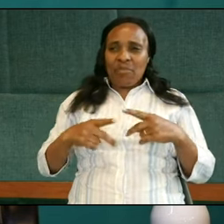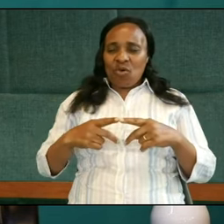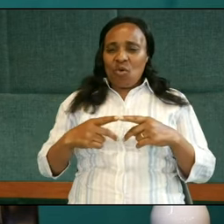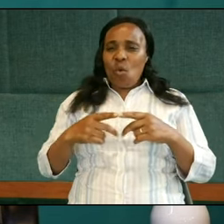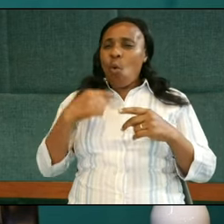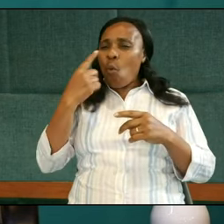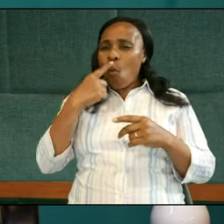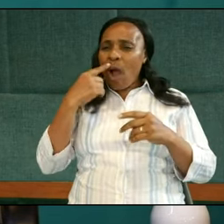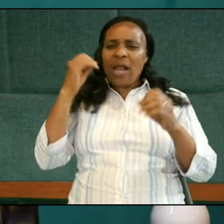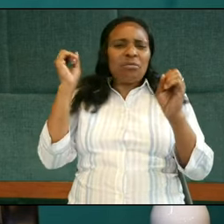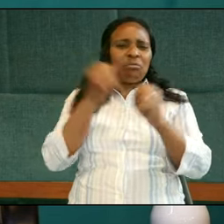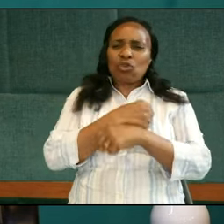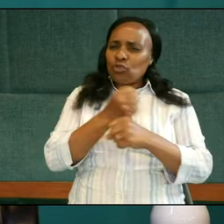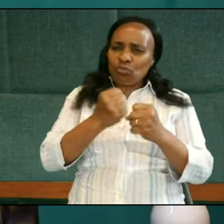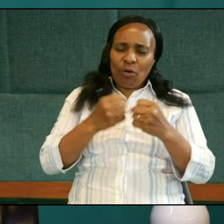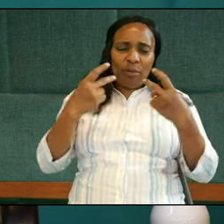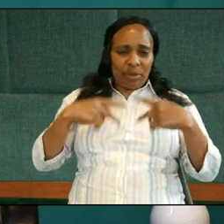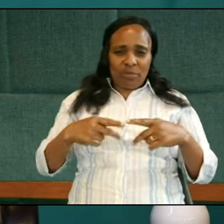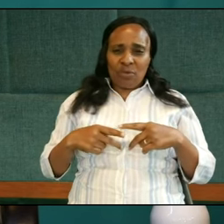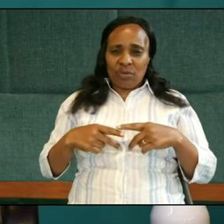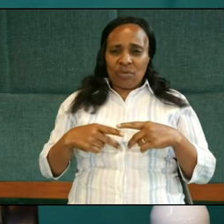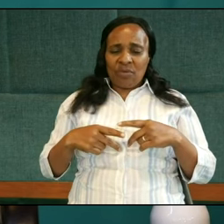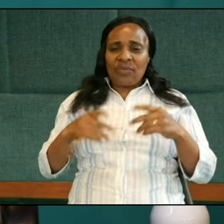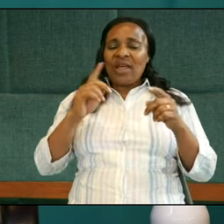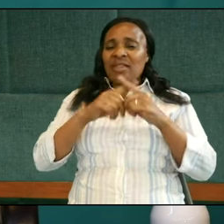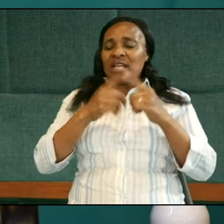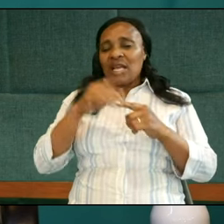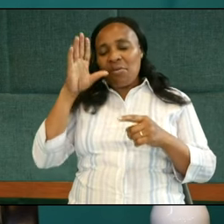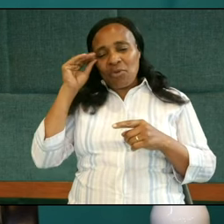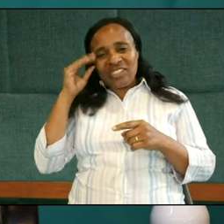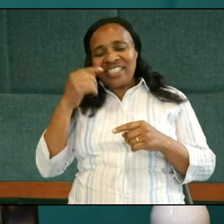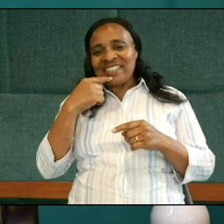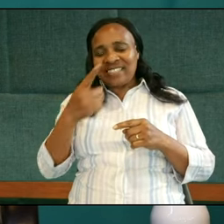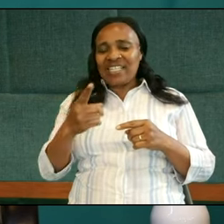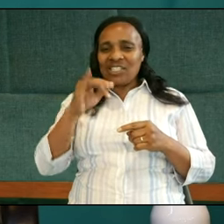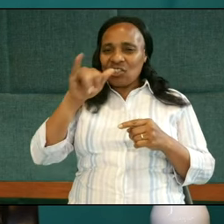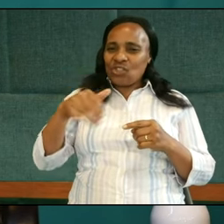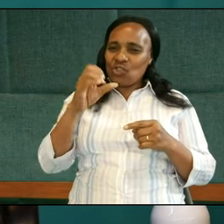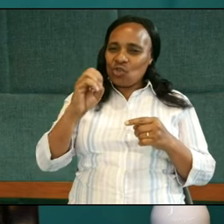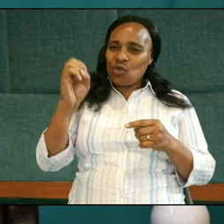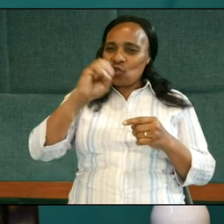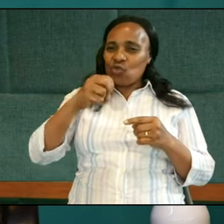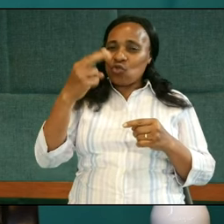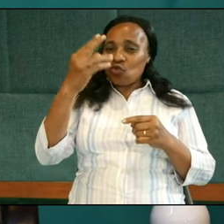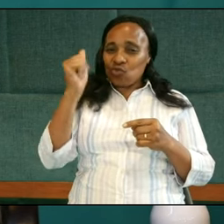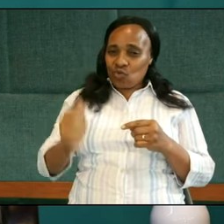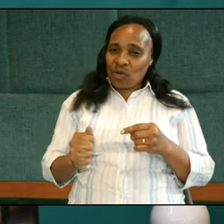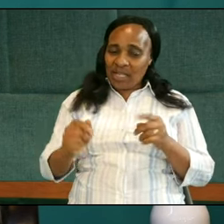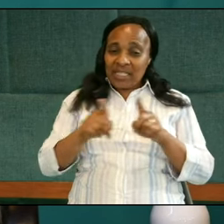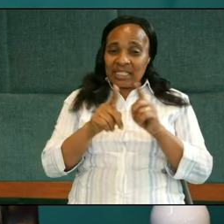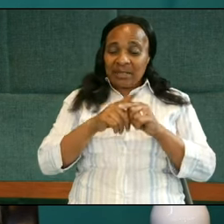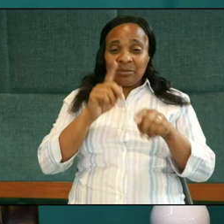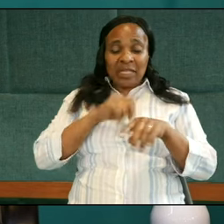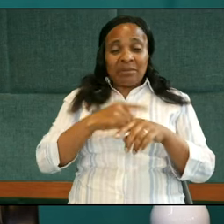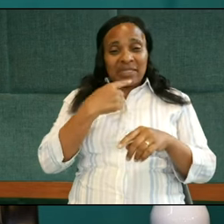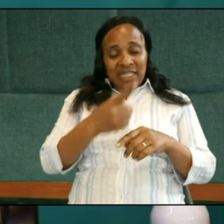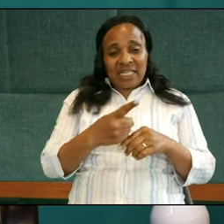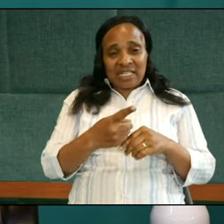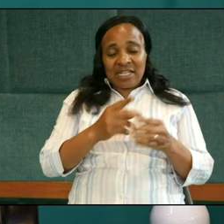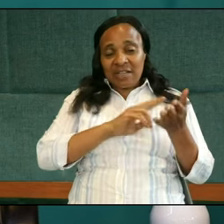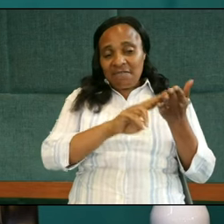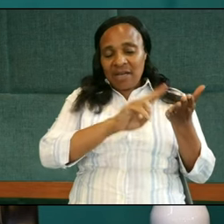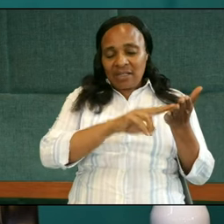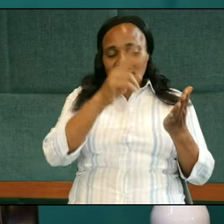are not really a people. Mm-hmm. And Moses is telling Joshua, just like you said in the verse that you